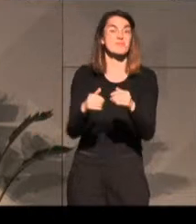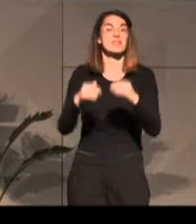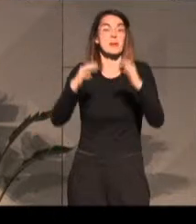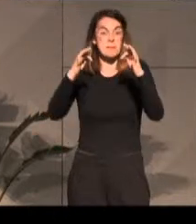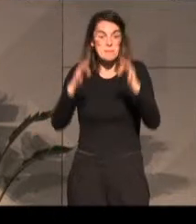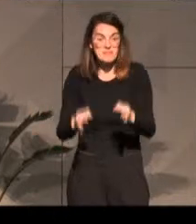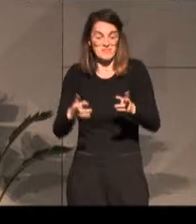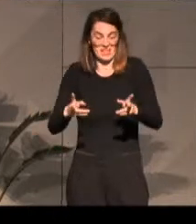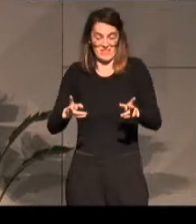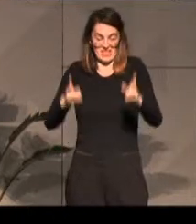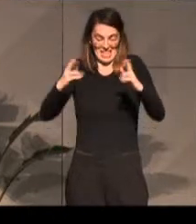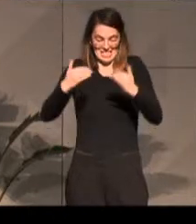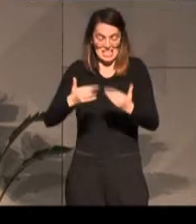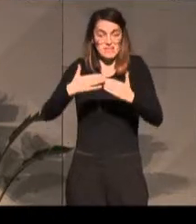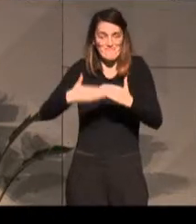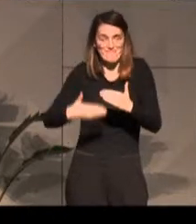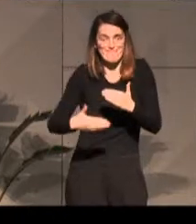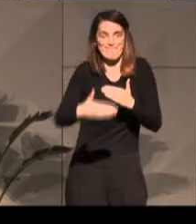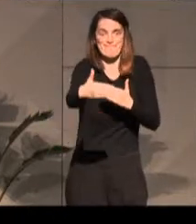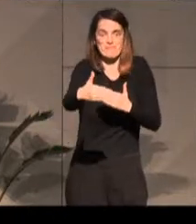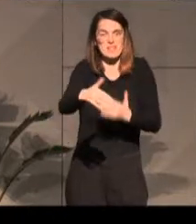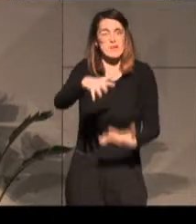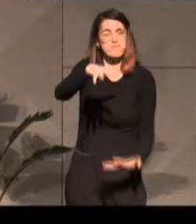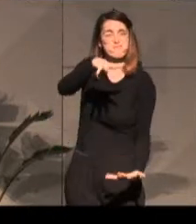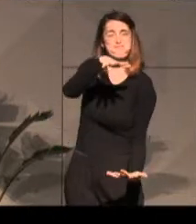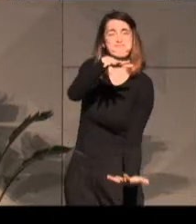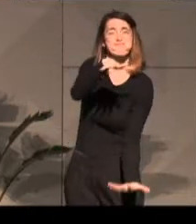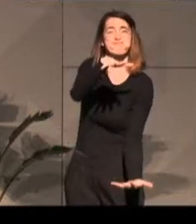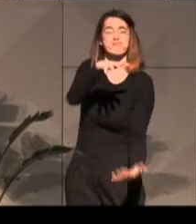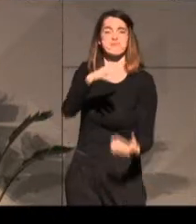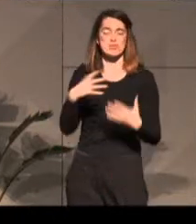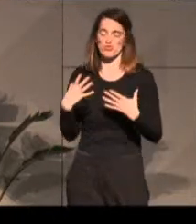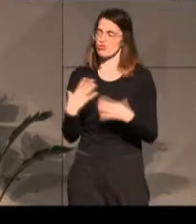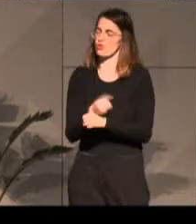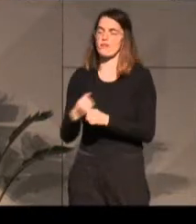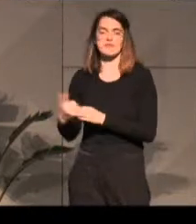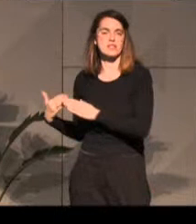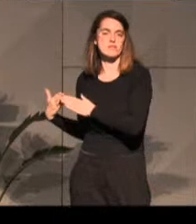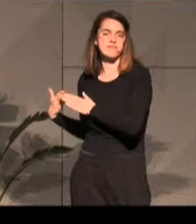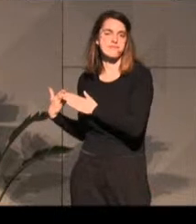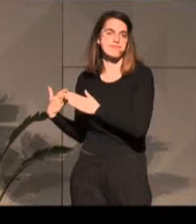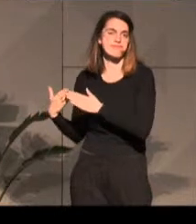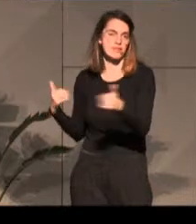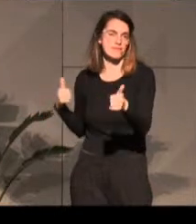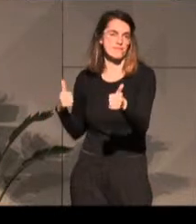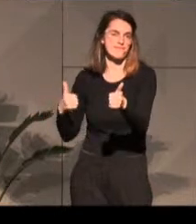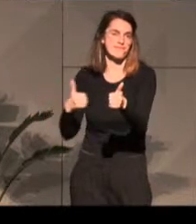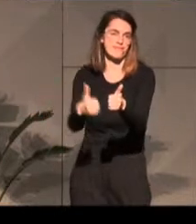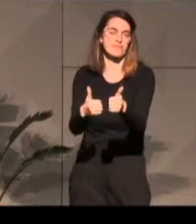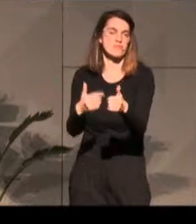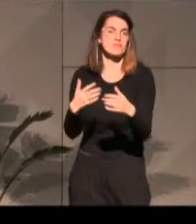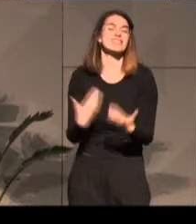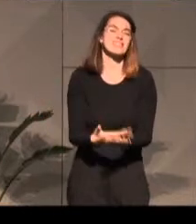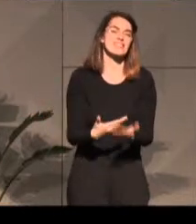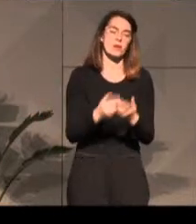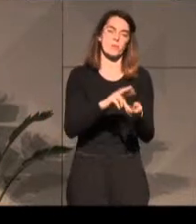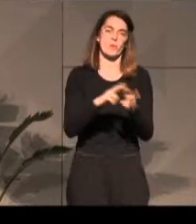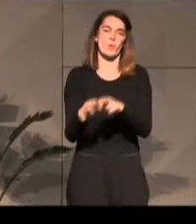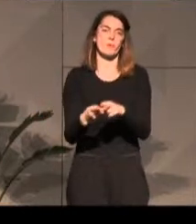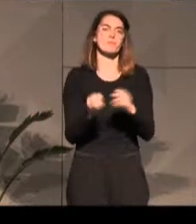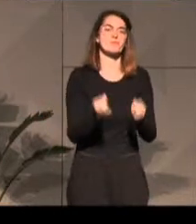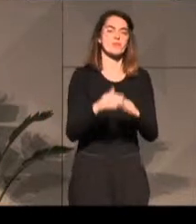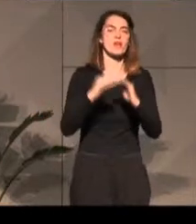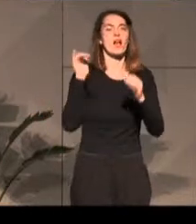so thick that the icebreaker can't get through. So a runway, an ice runway, was supposed to be built, and it was built, to exchange